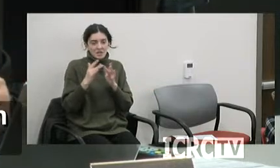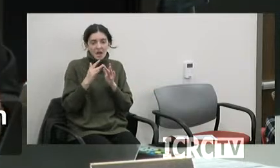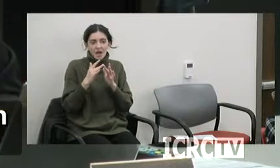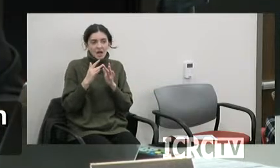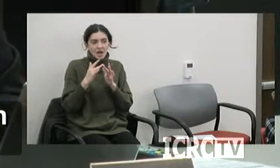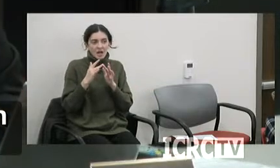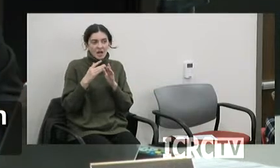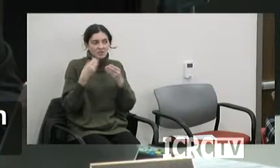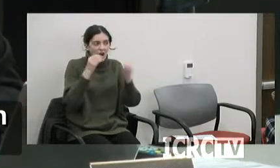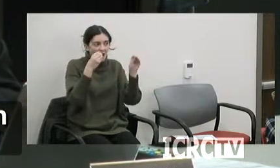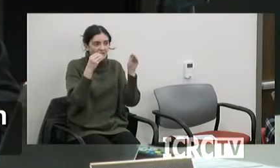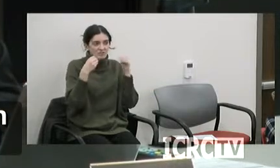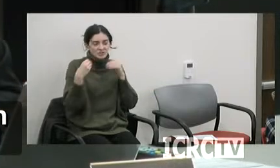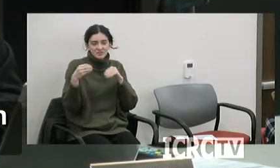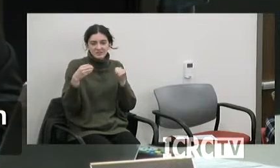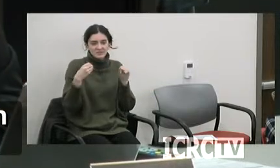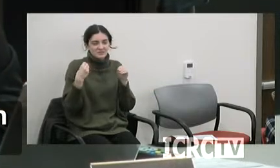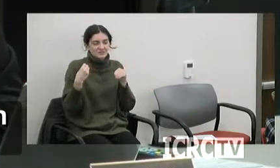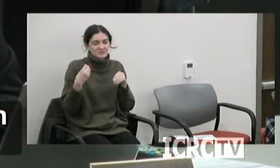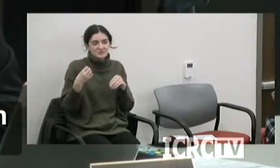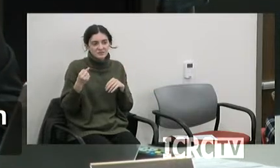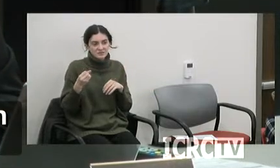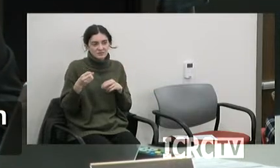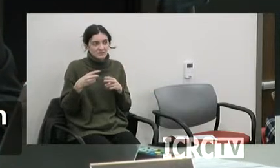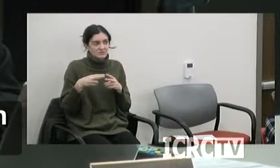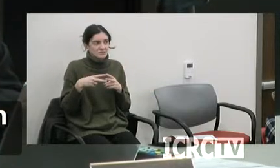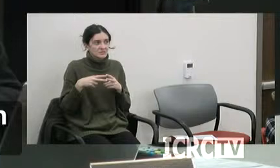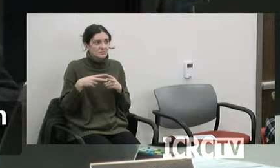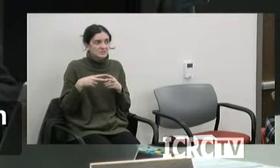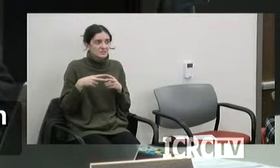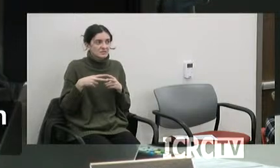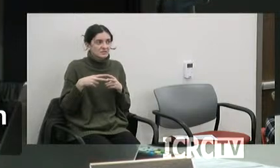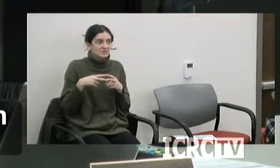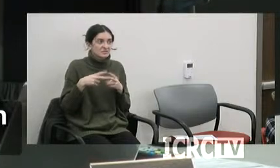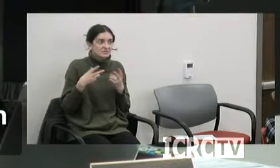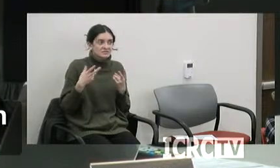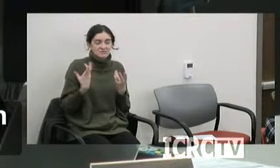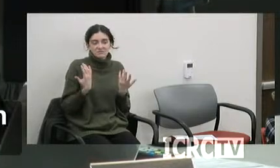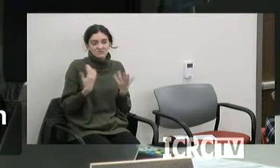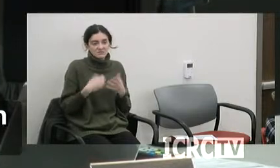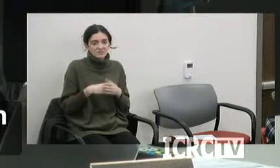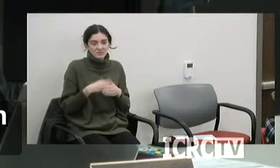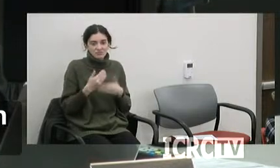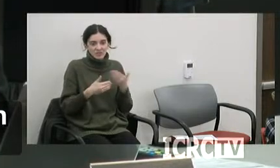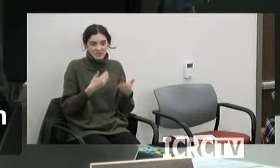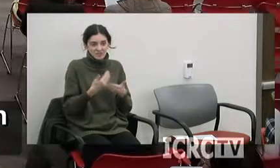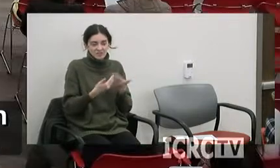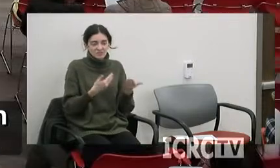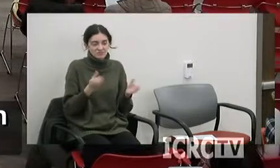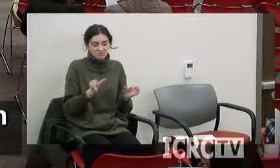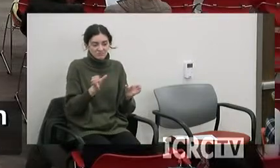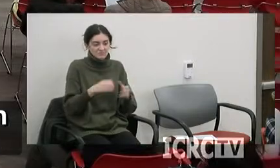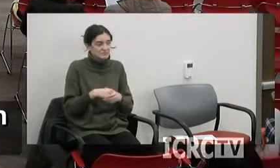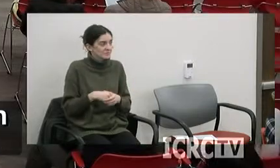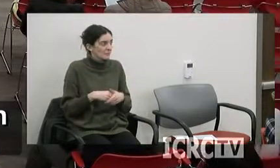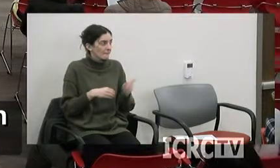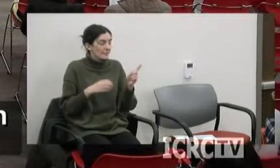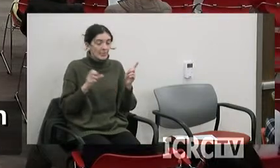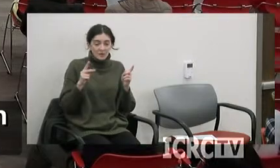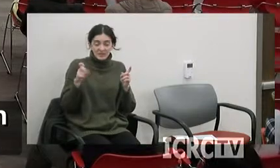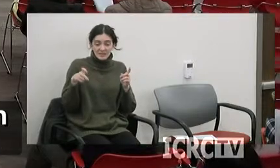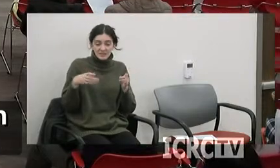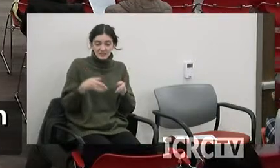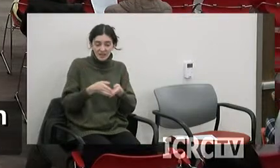they would be disposed of. So that's the process that we go through. Okay, I need a motion to dispose